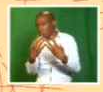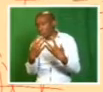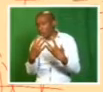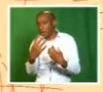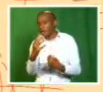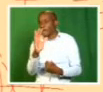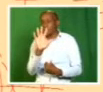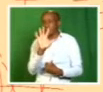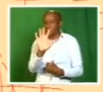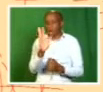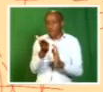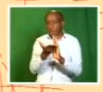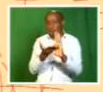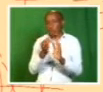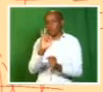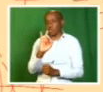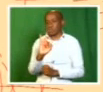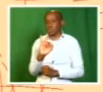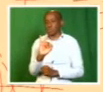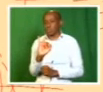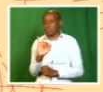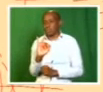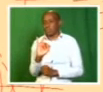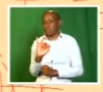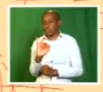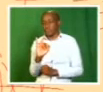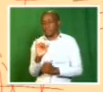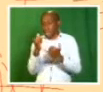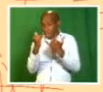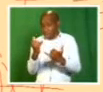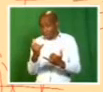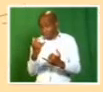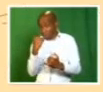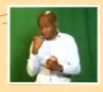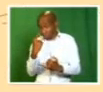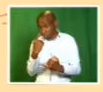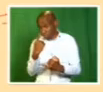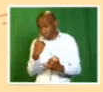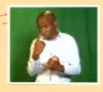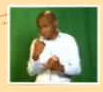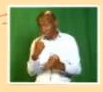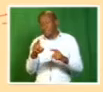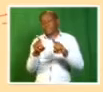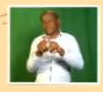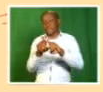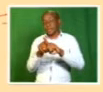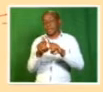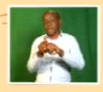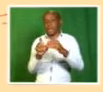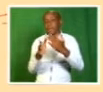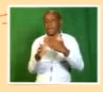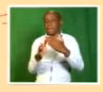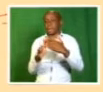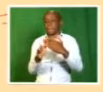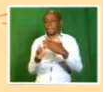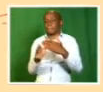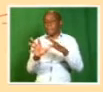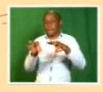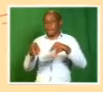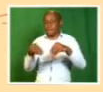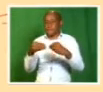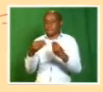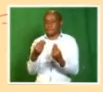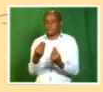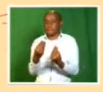5 over 2. Okay, so you see that we get the same thing we got